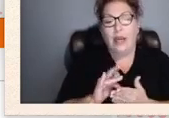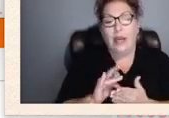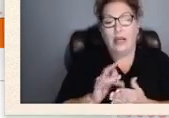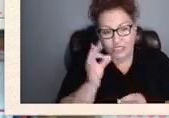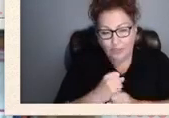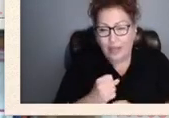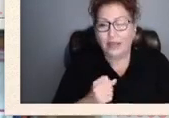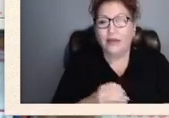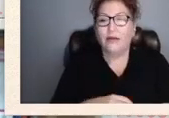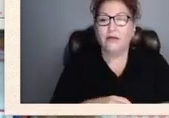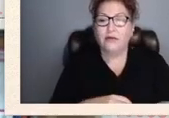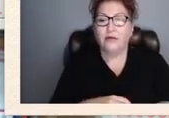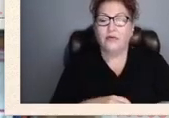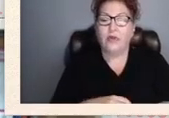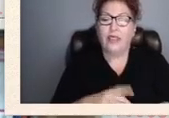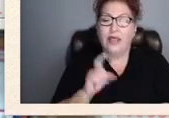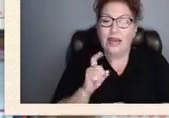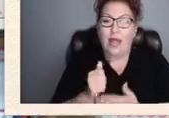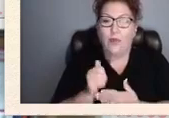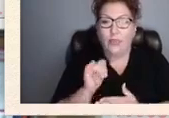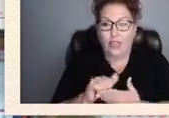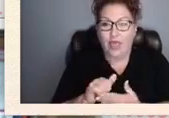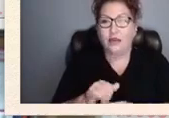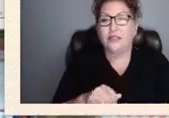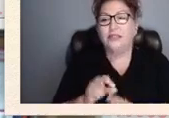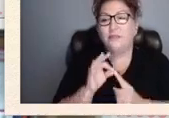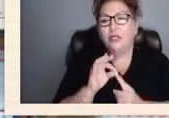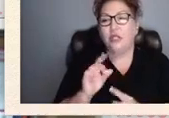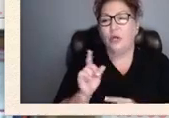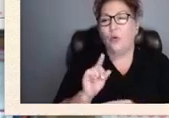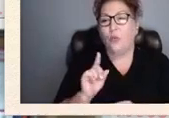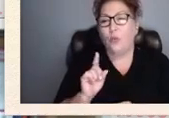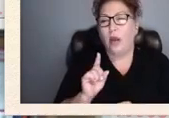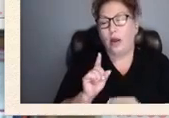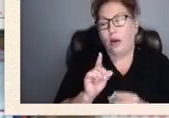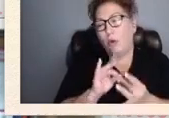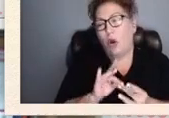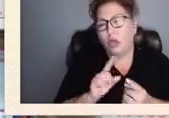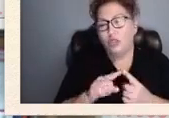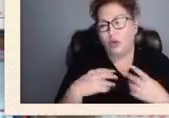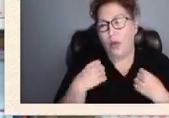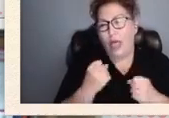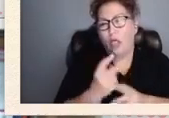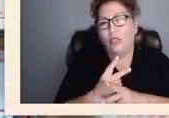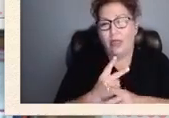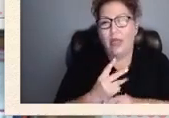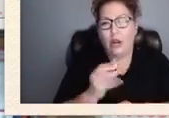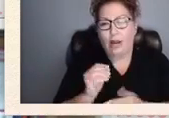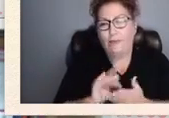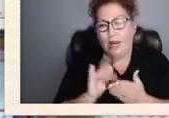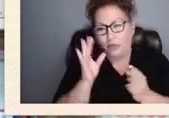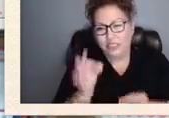supported decision making process, especially with regards to healthcare and medical decisions.